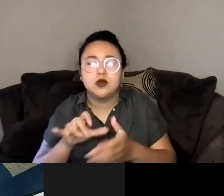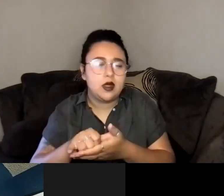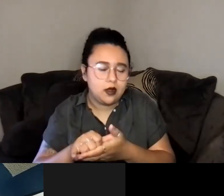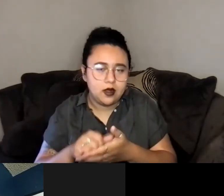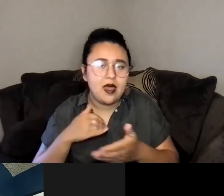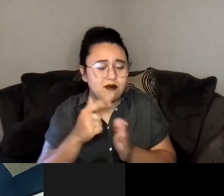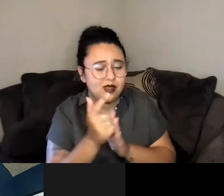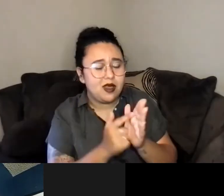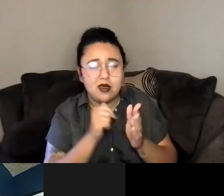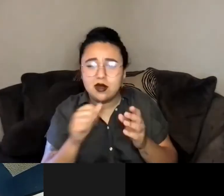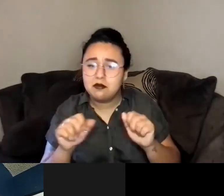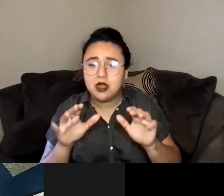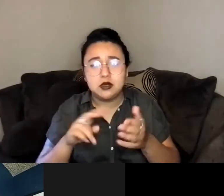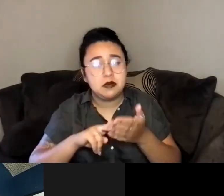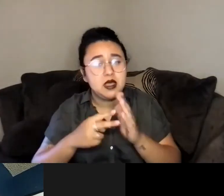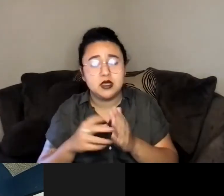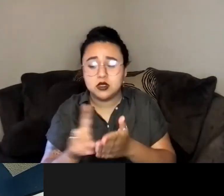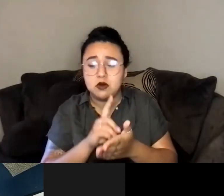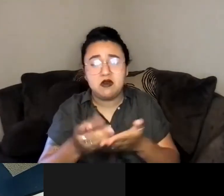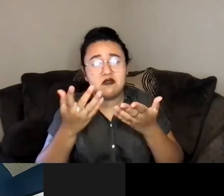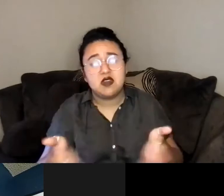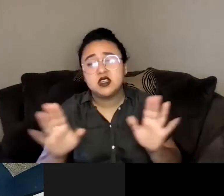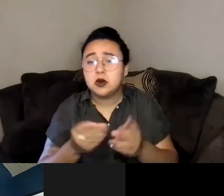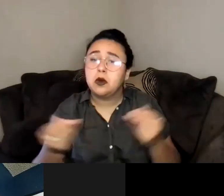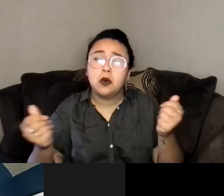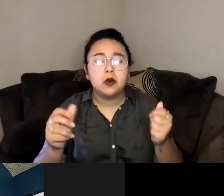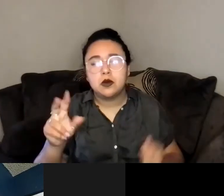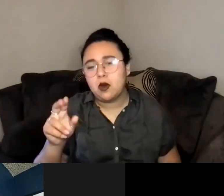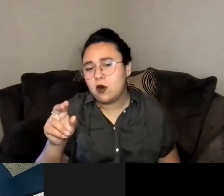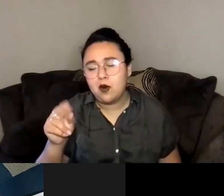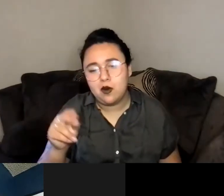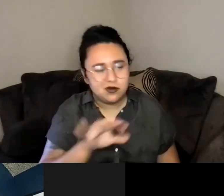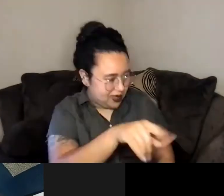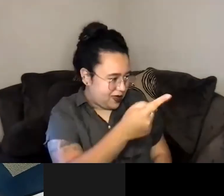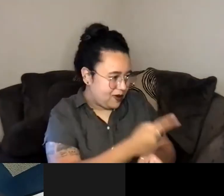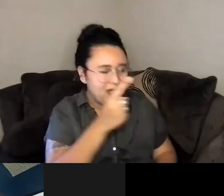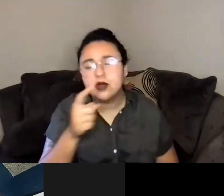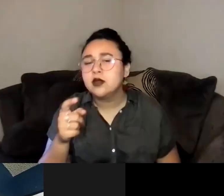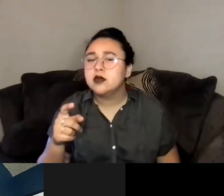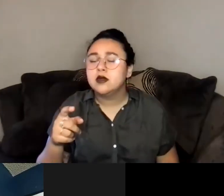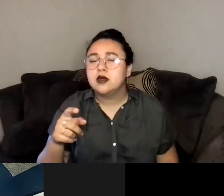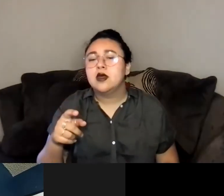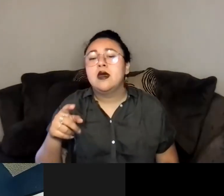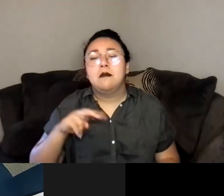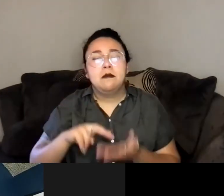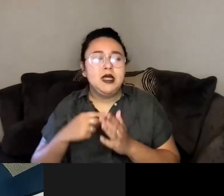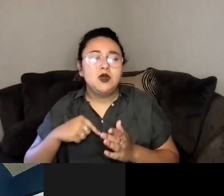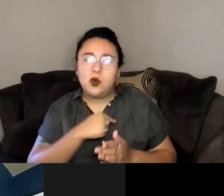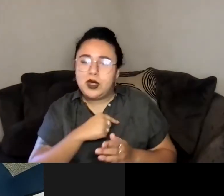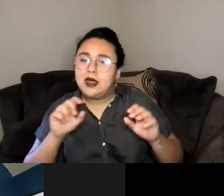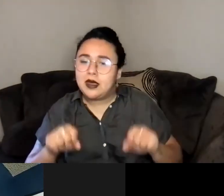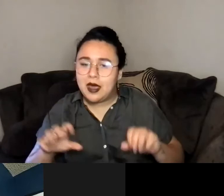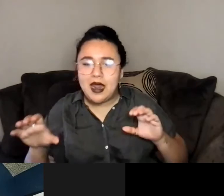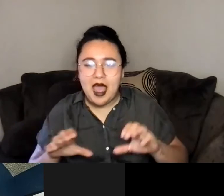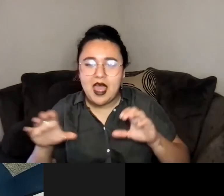law does not magically make the discrimination. That is correct. Resource when the discrimination happens. Absolutely. And